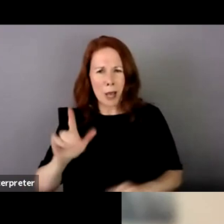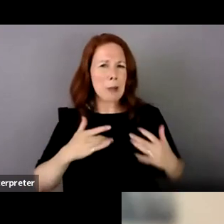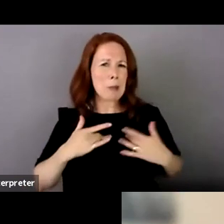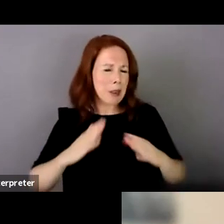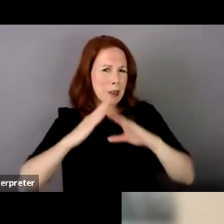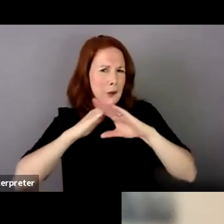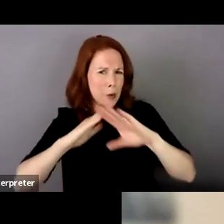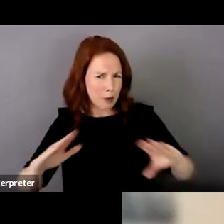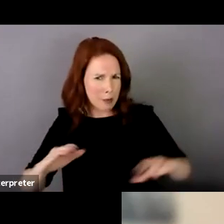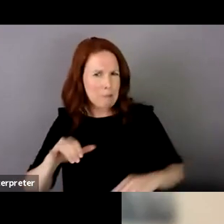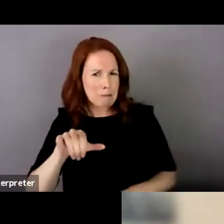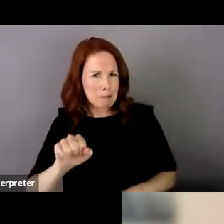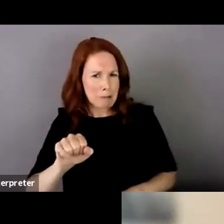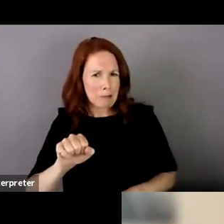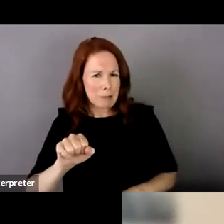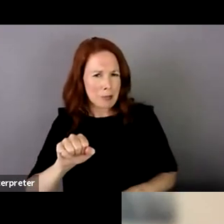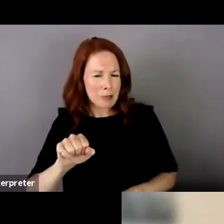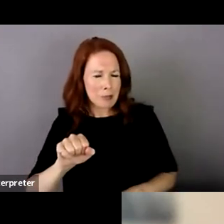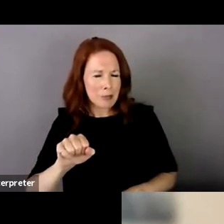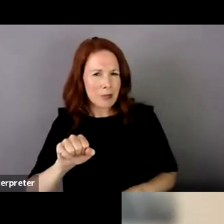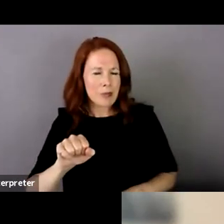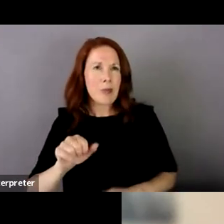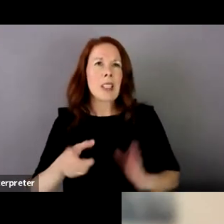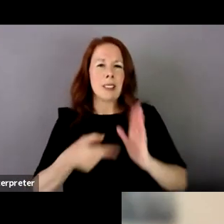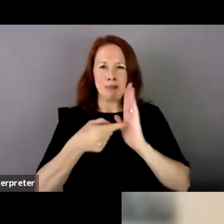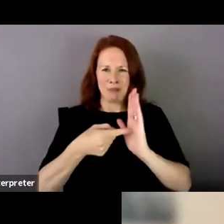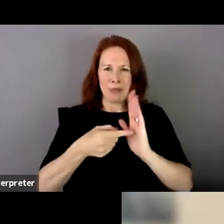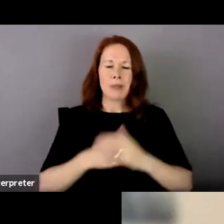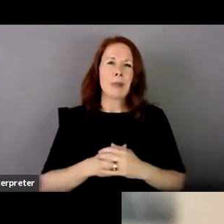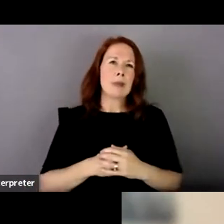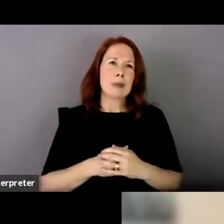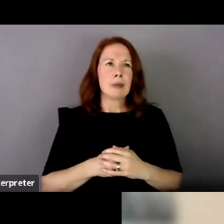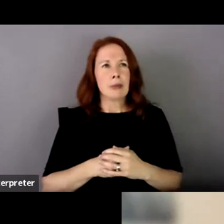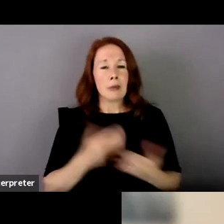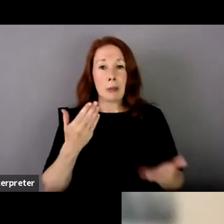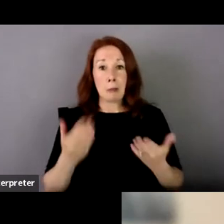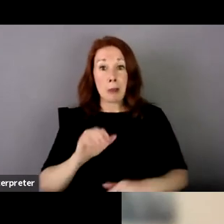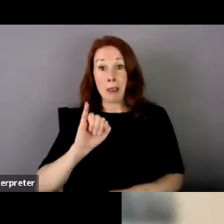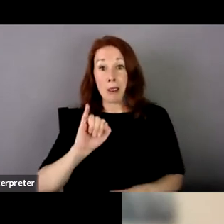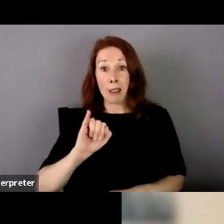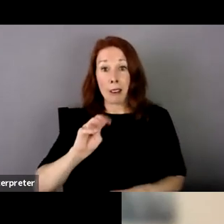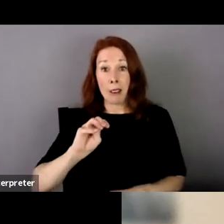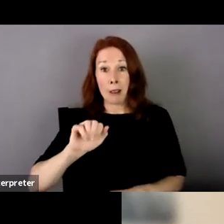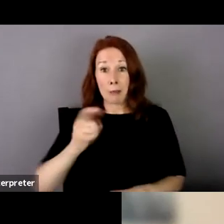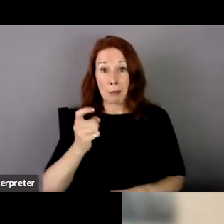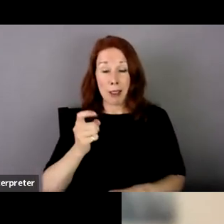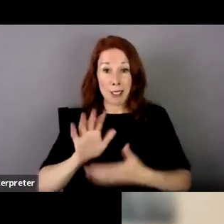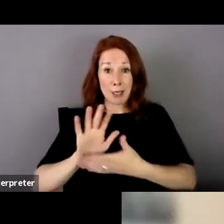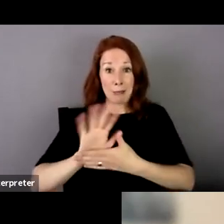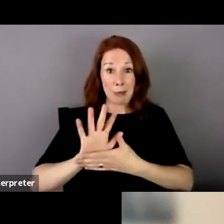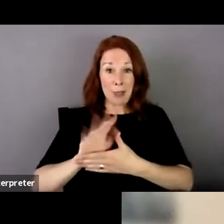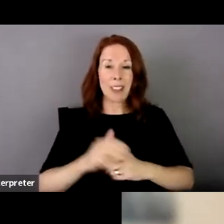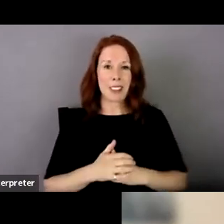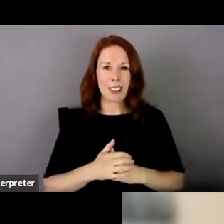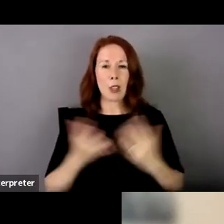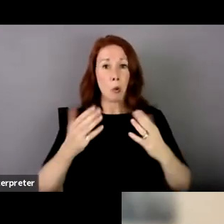flip side of that, I think like say you're going to an IMAX film, you want it to be really